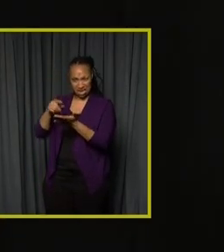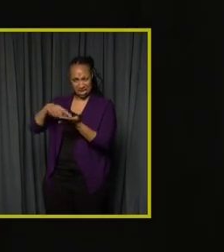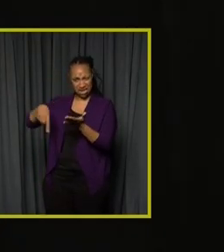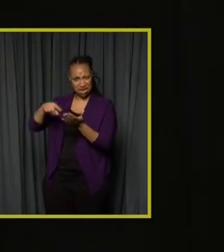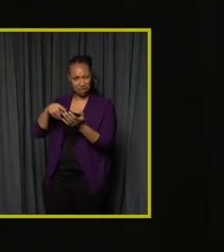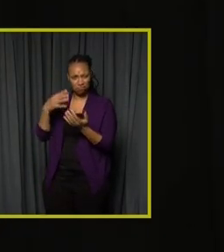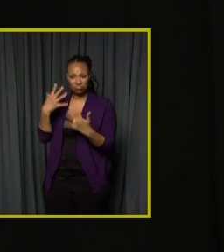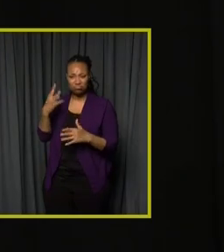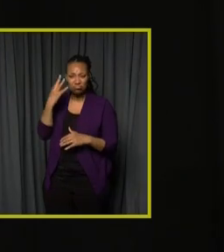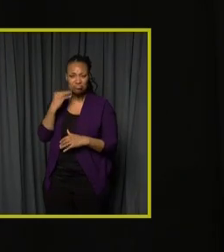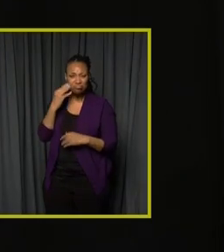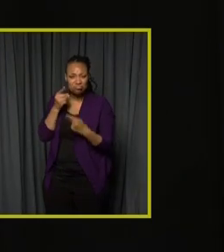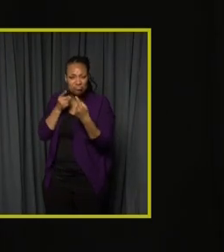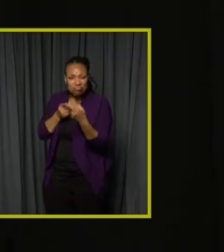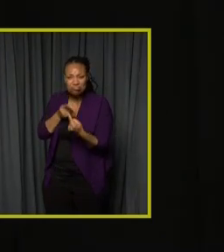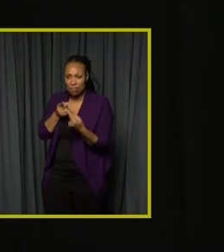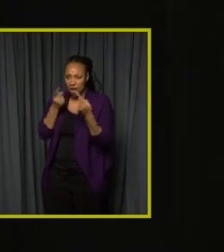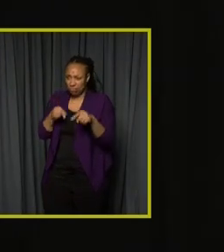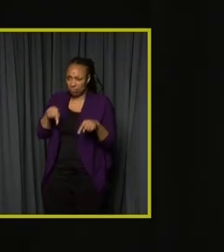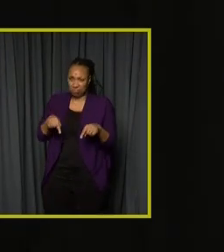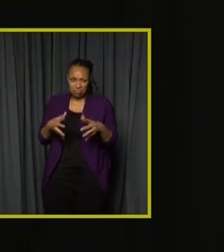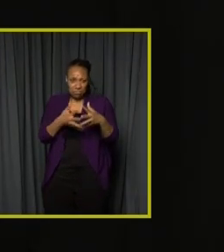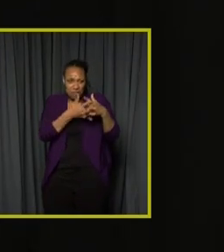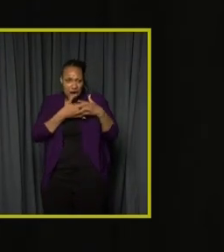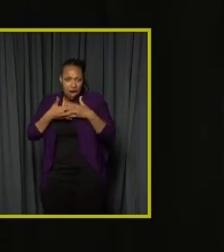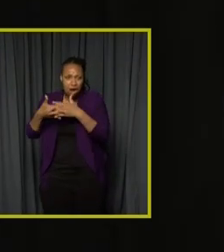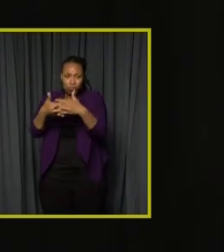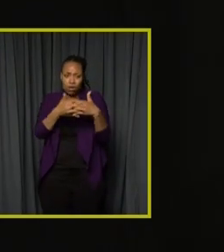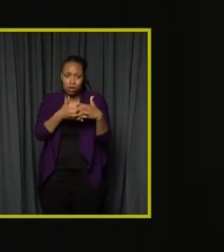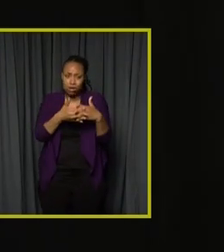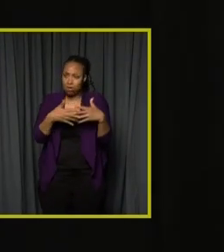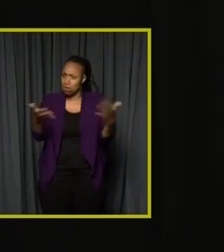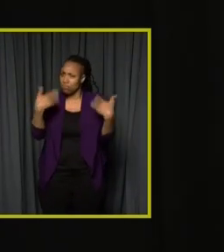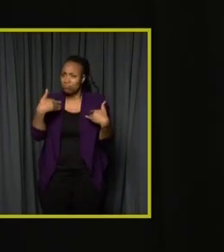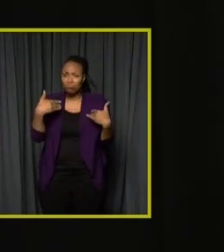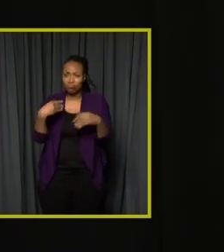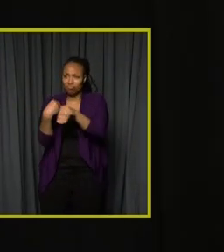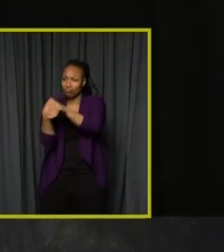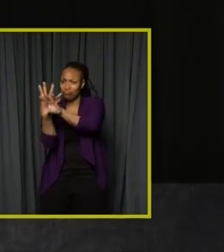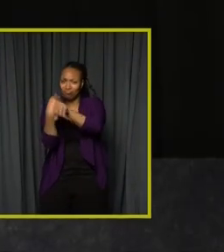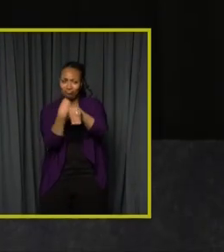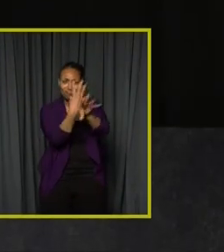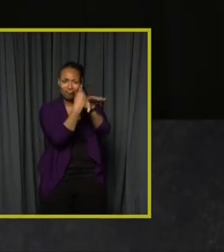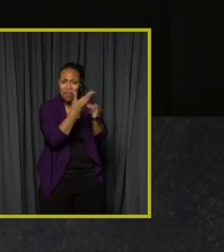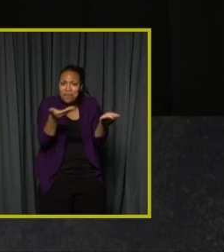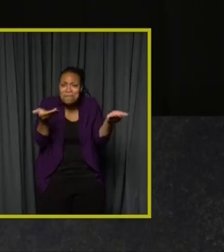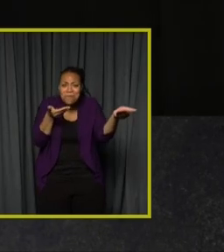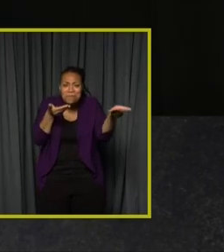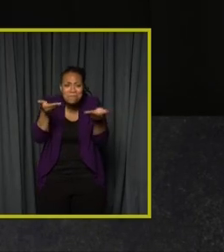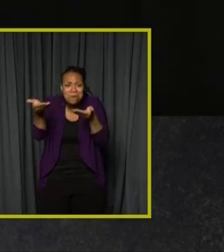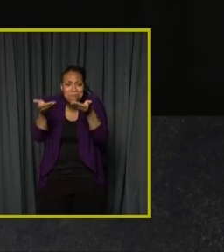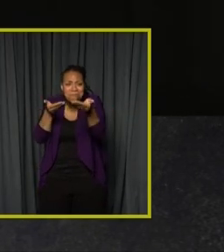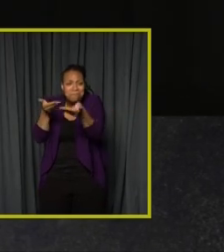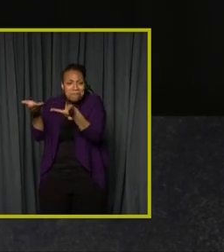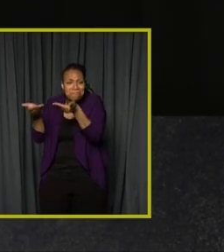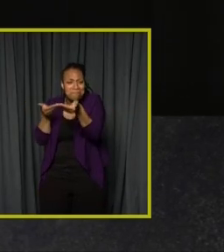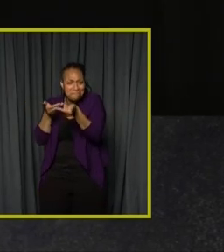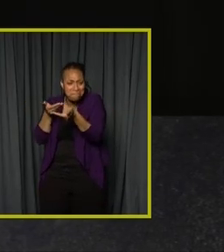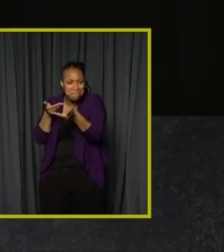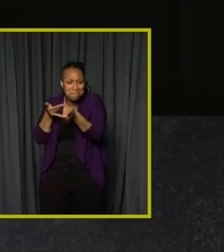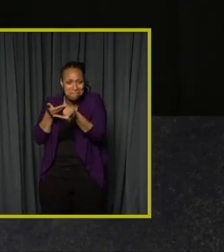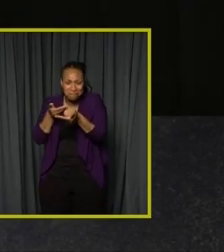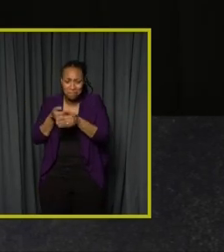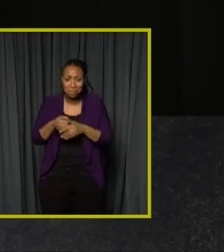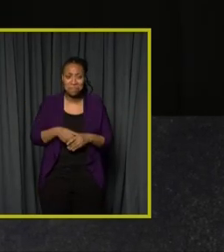Welcome, America, to this coming together. Welcome to the digital Poor People's Assembly and Moral March